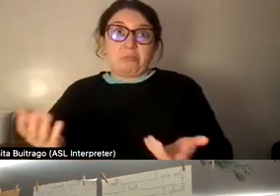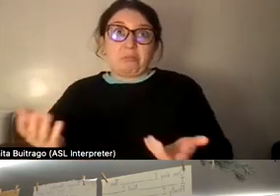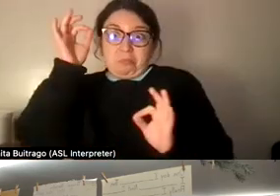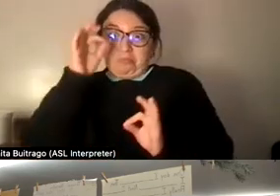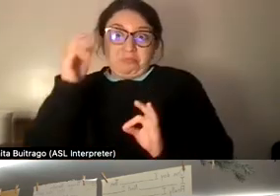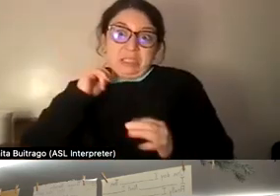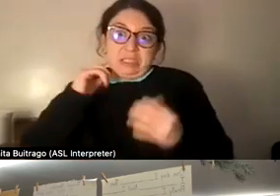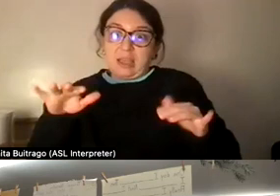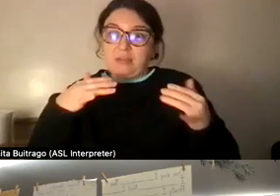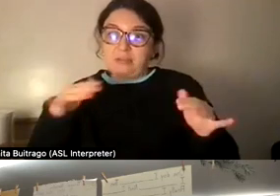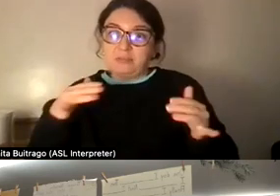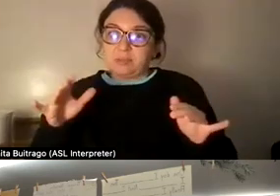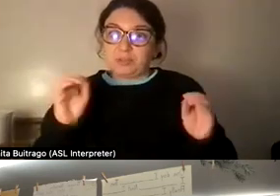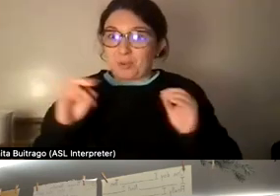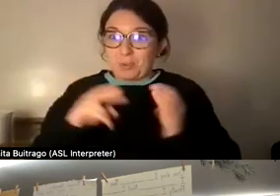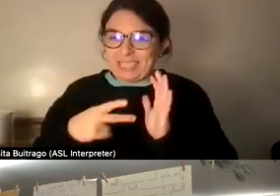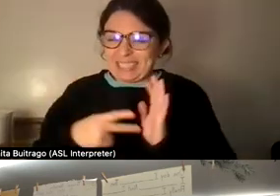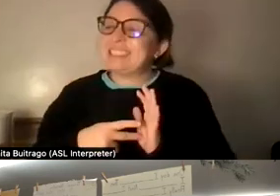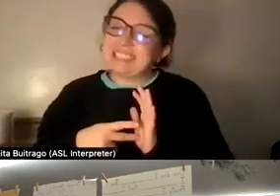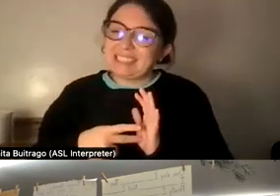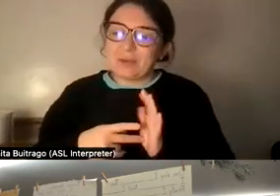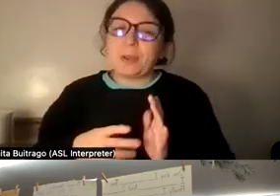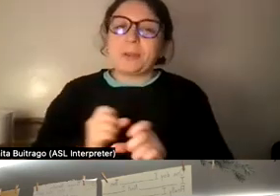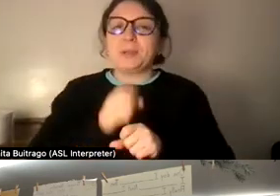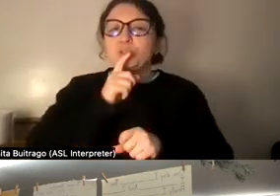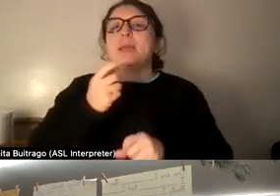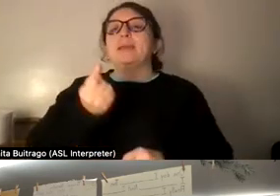no meaning. So we want to make sure that they do get that.